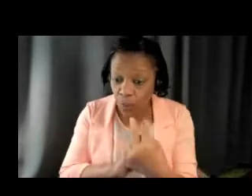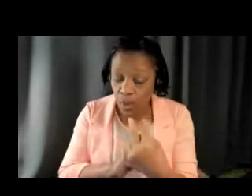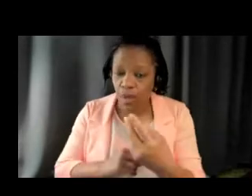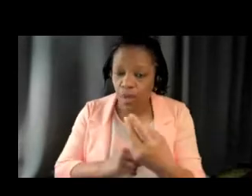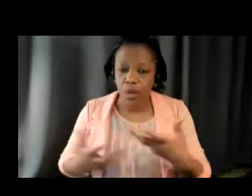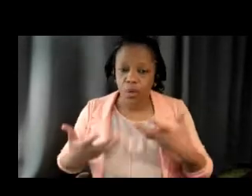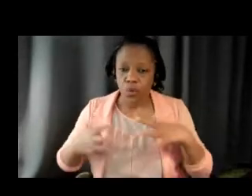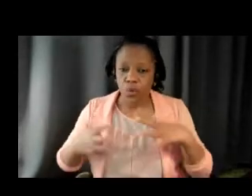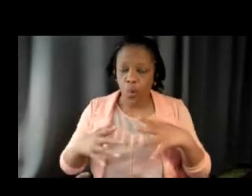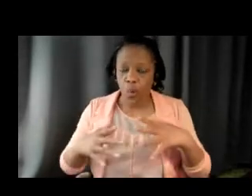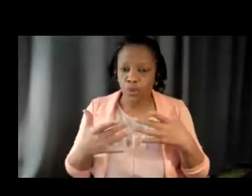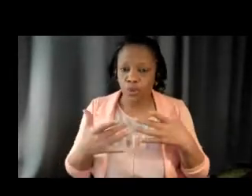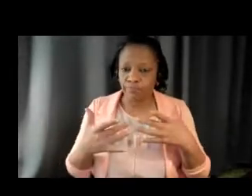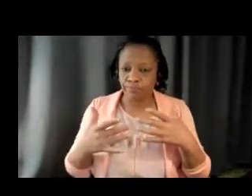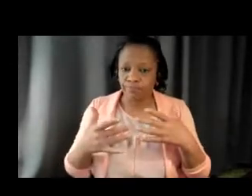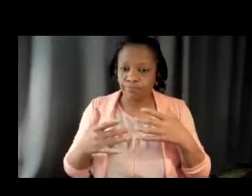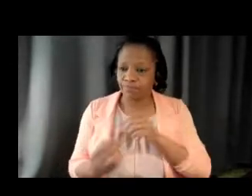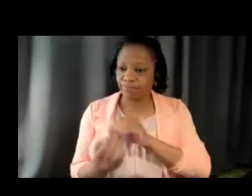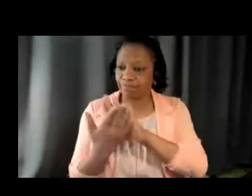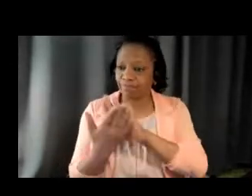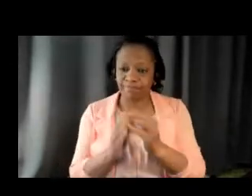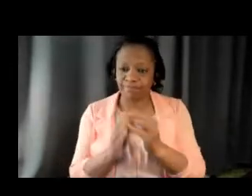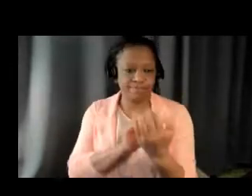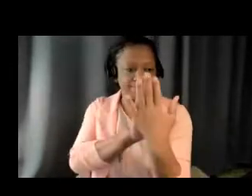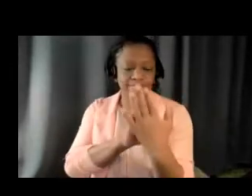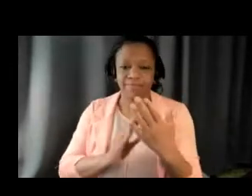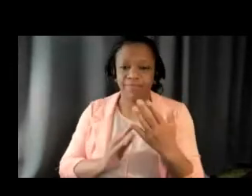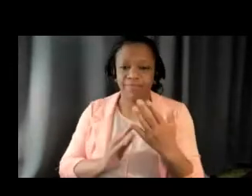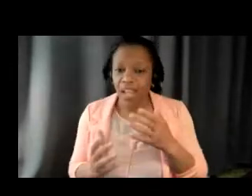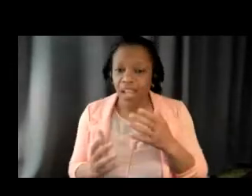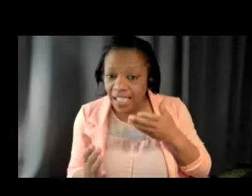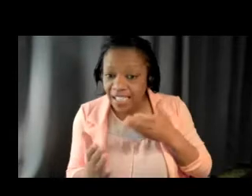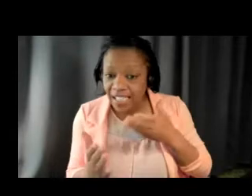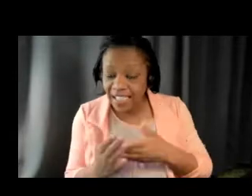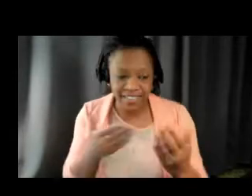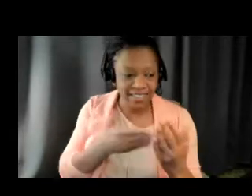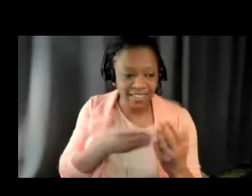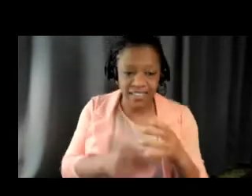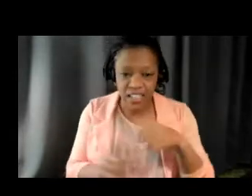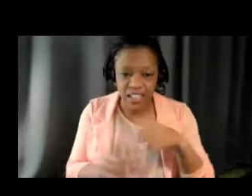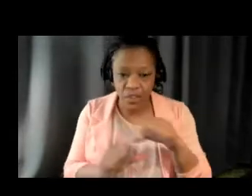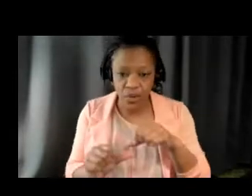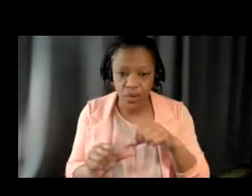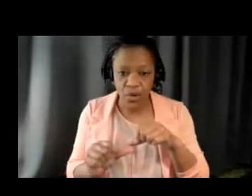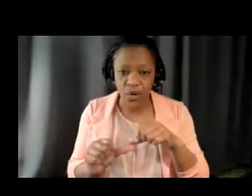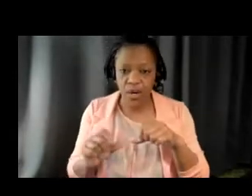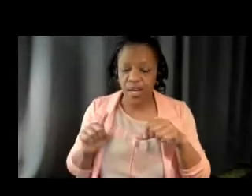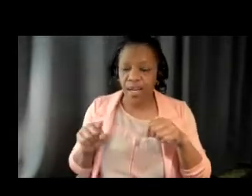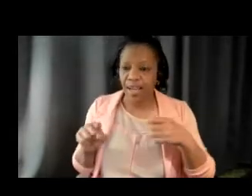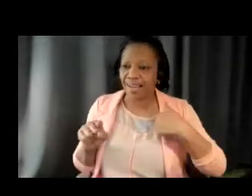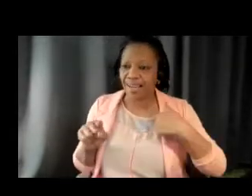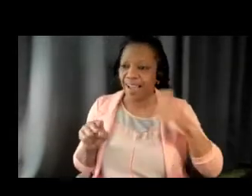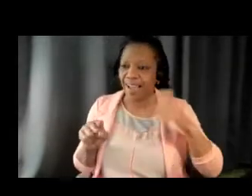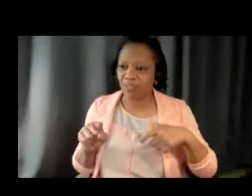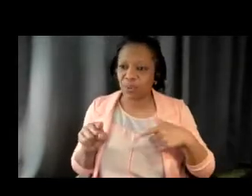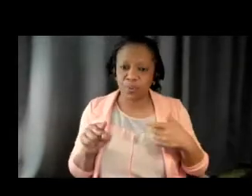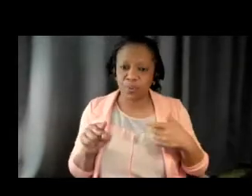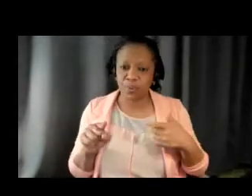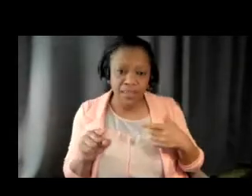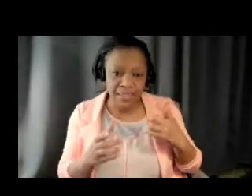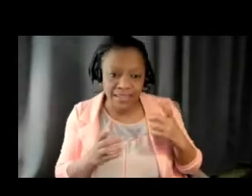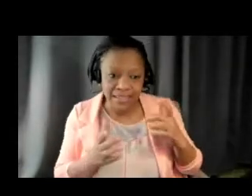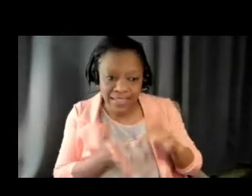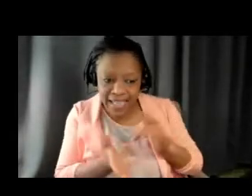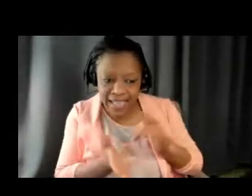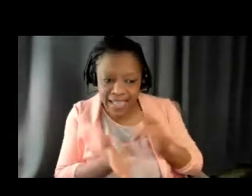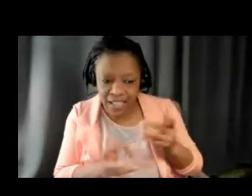mindset, I have to take advantage of the person who is lower than me in society to be able to get ahead. Why can't there